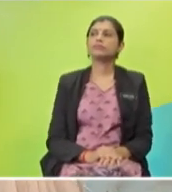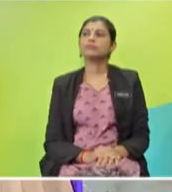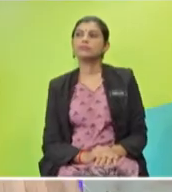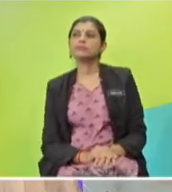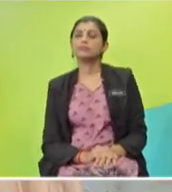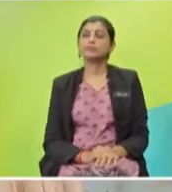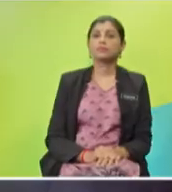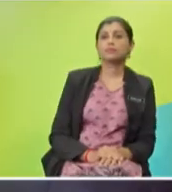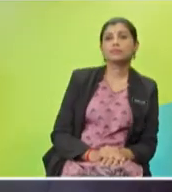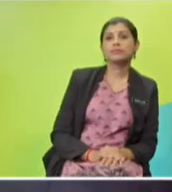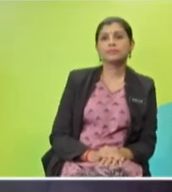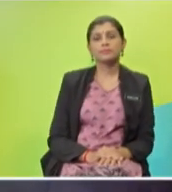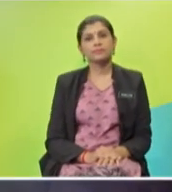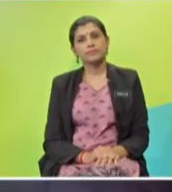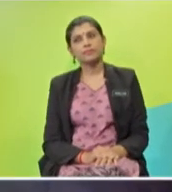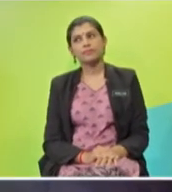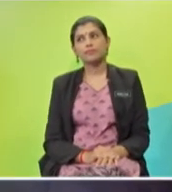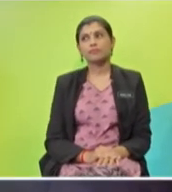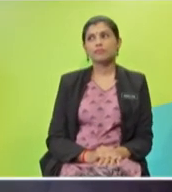Clap your hands, everybody.